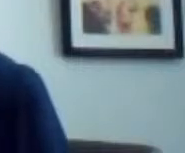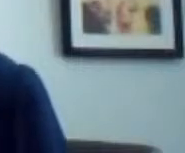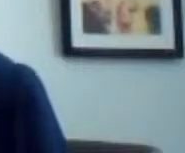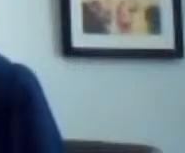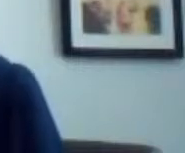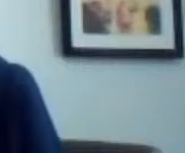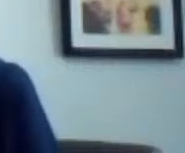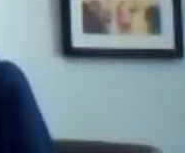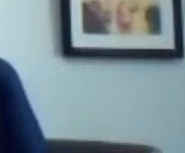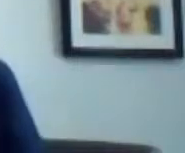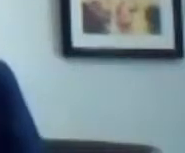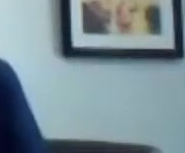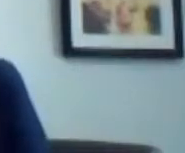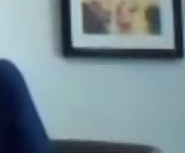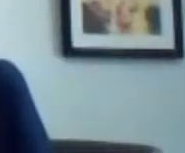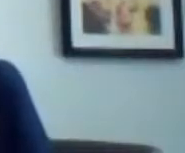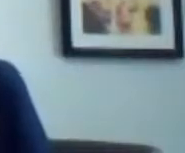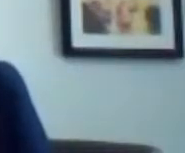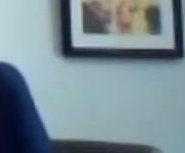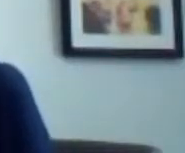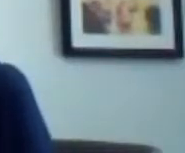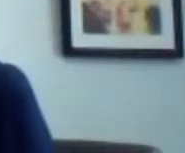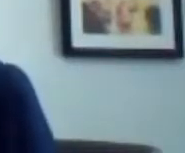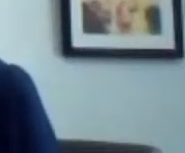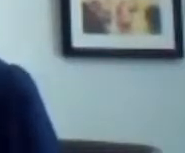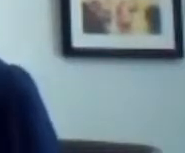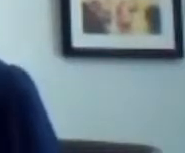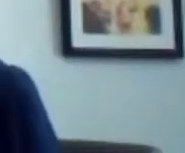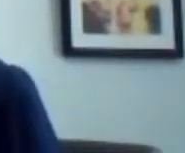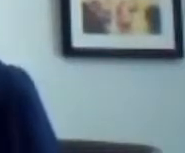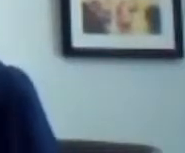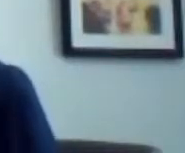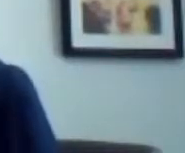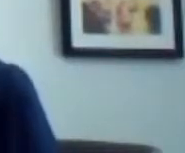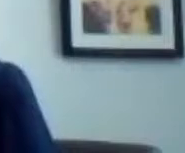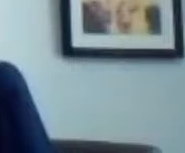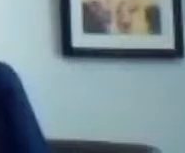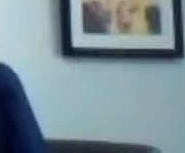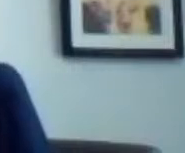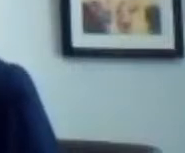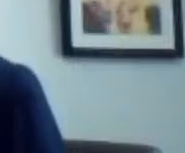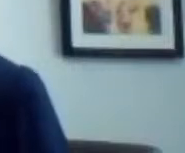area, and it doesn't necessarily means any